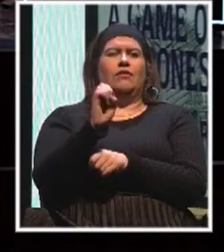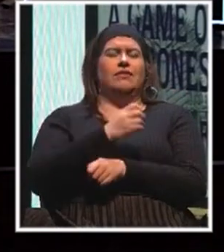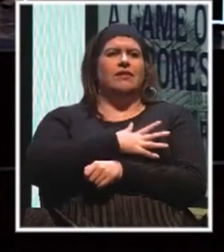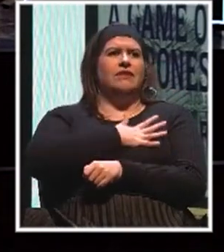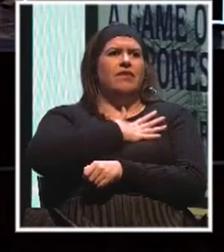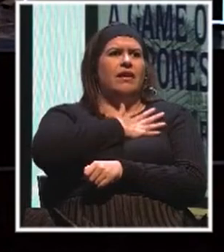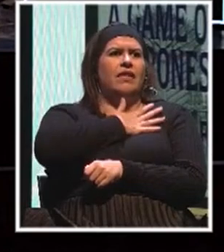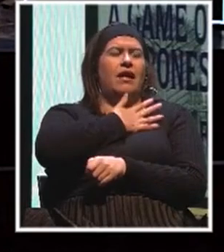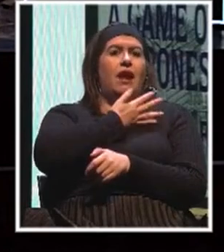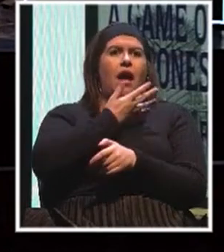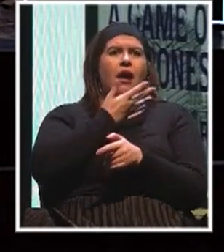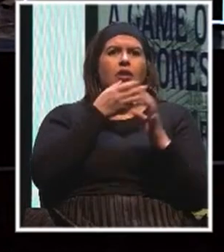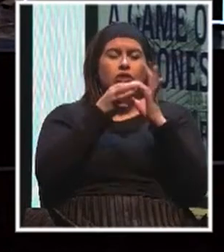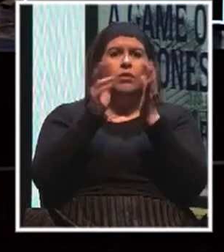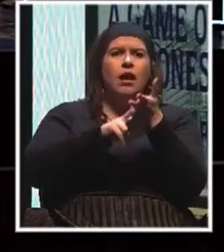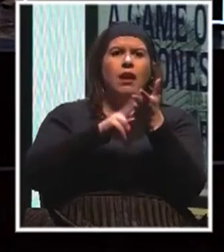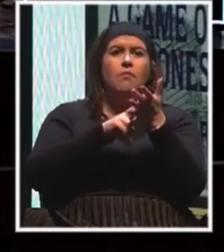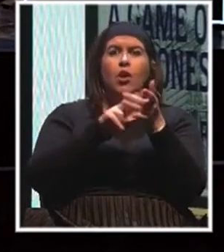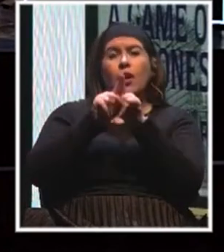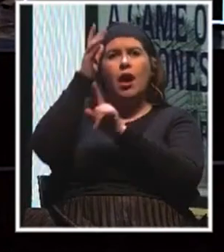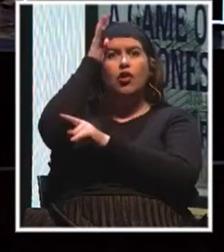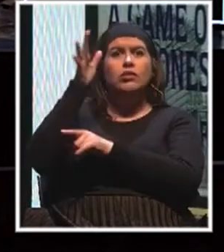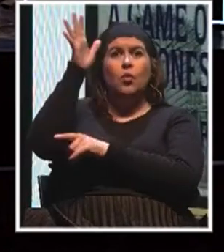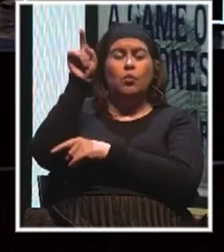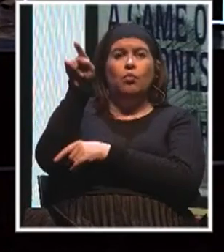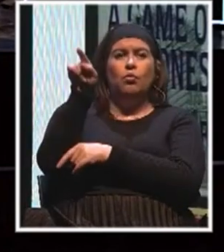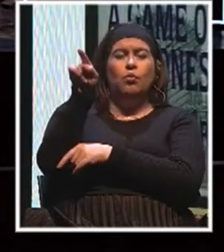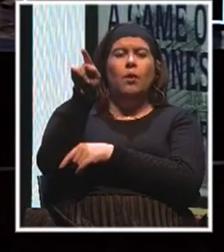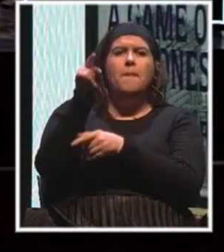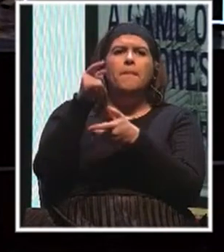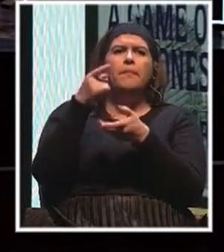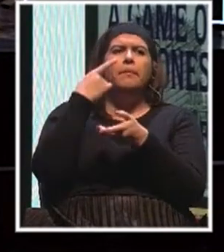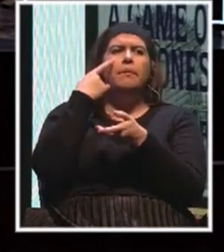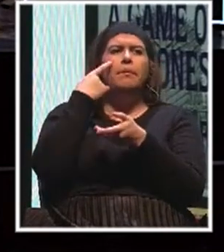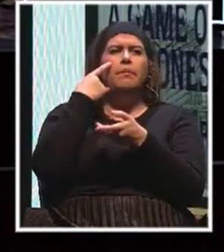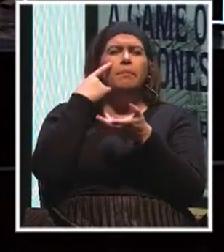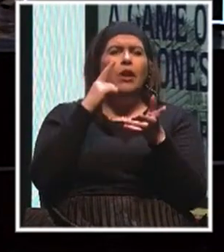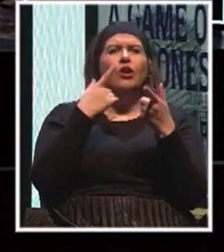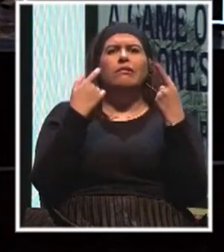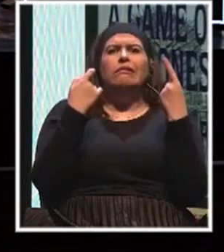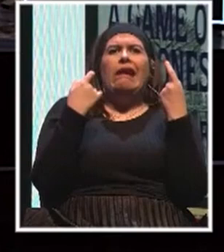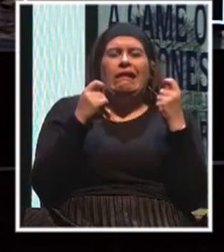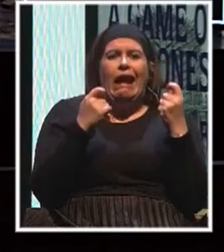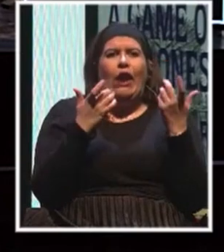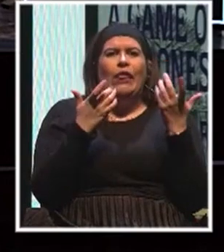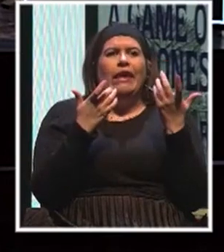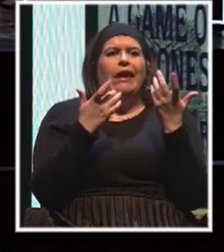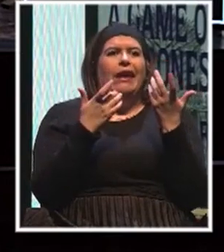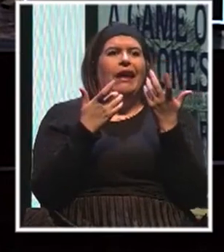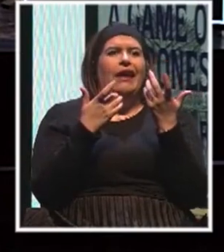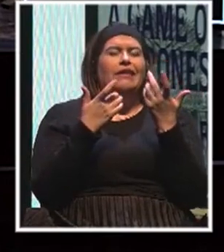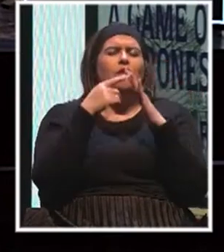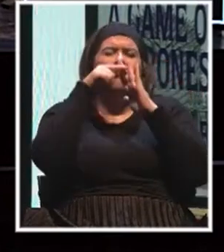was a fantasy. And they also really were drawn to the depth of what was possible with this series,